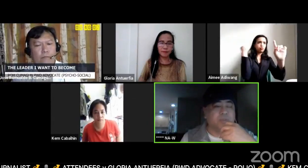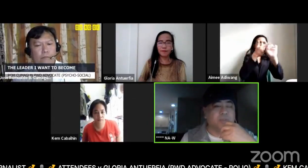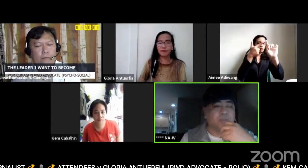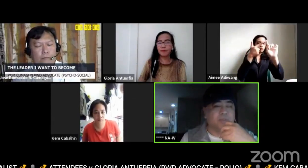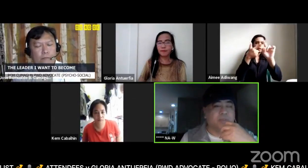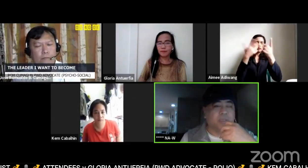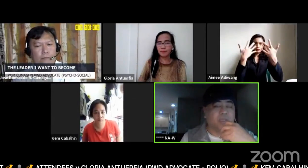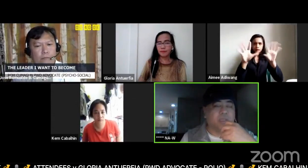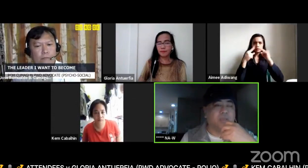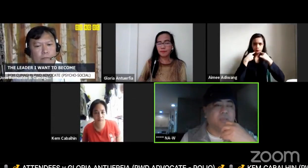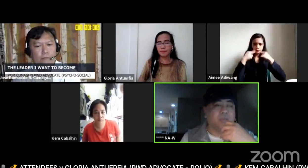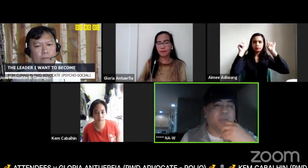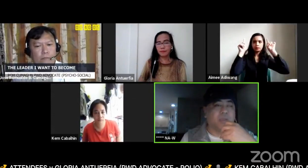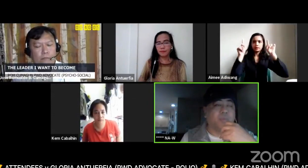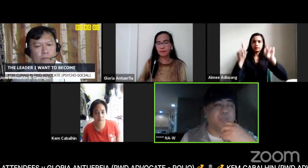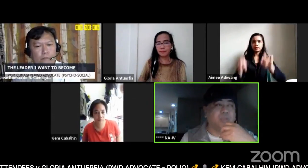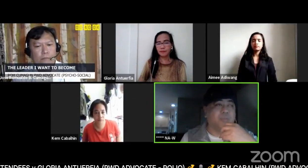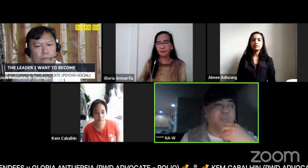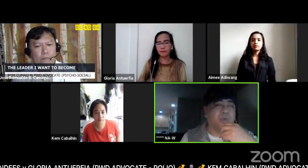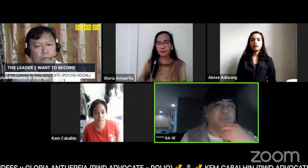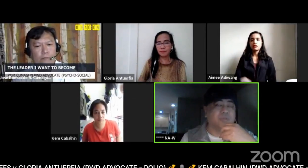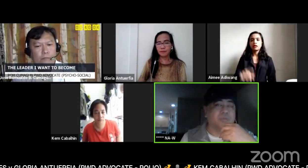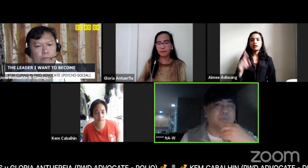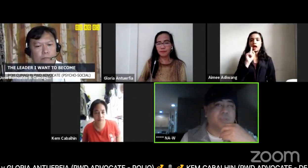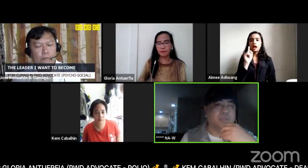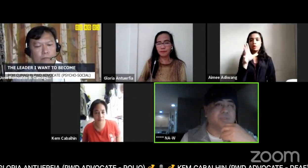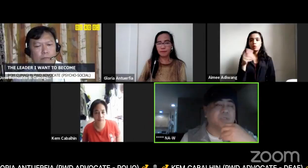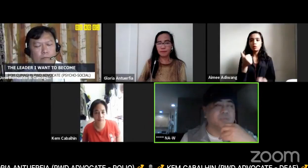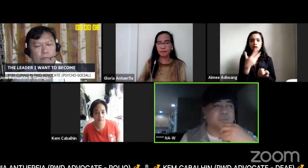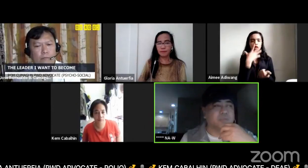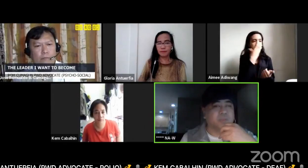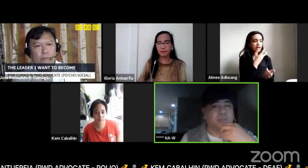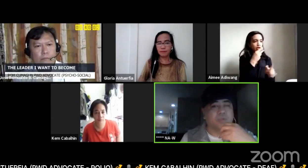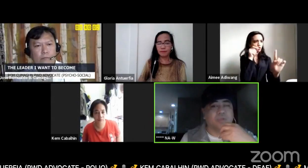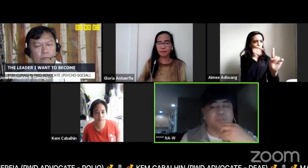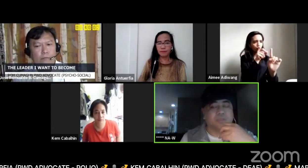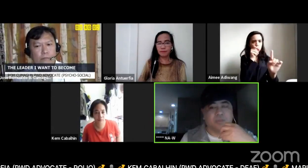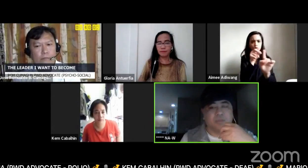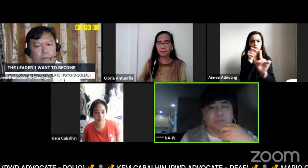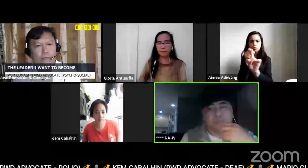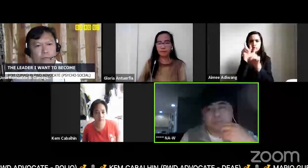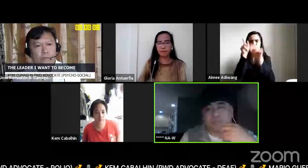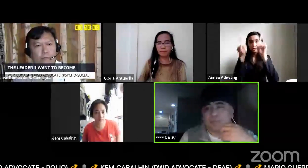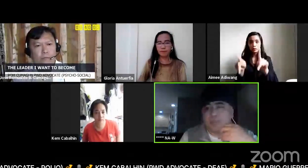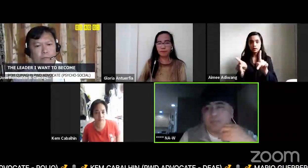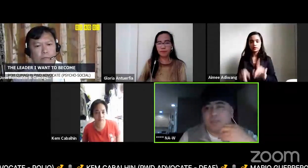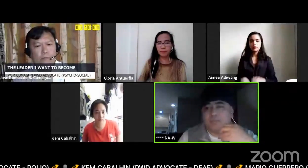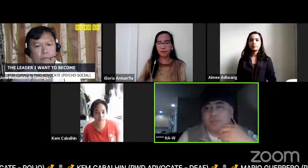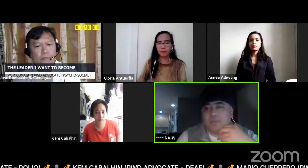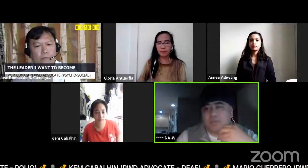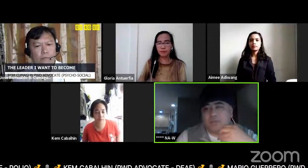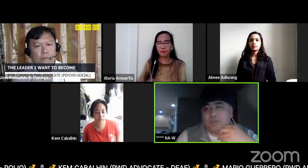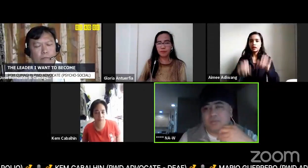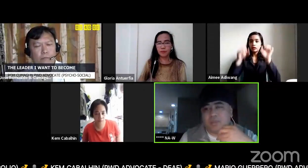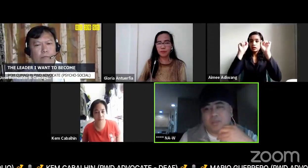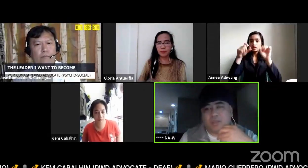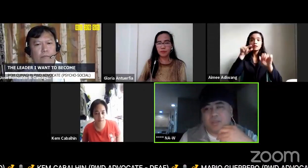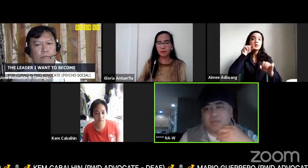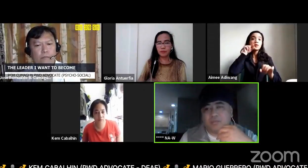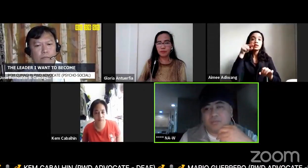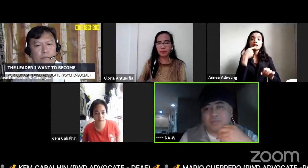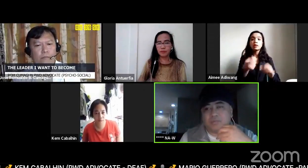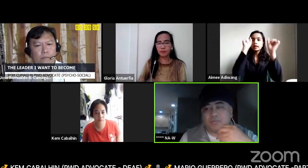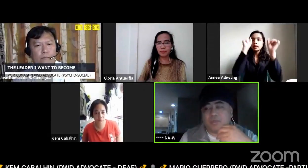goal, and appointing a person to be in charge of it. But Gloria said, it can be